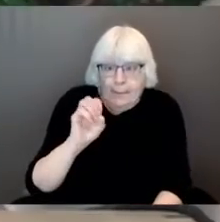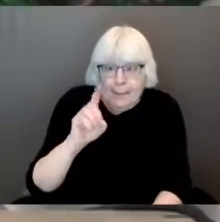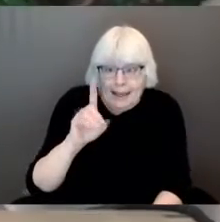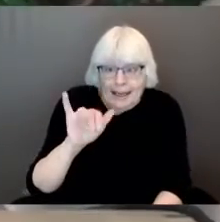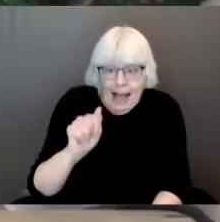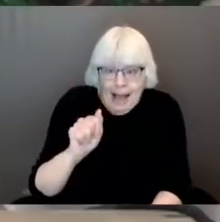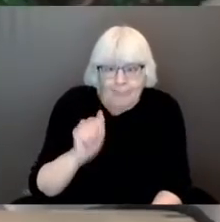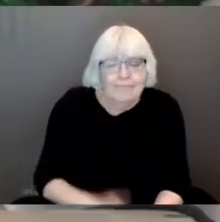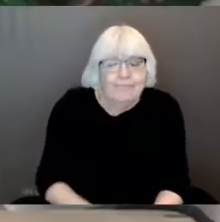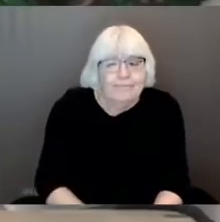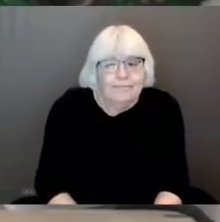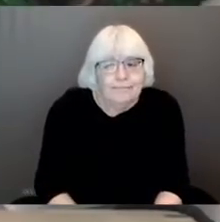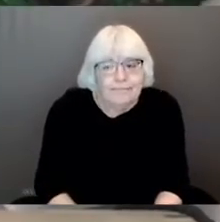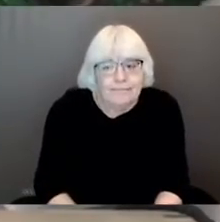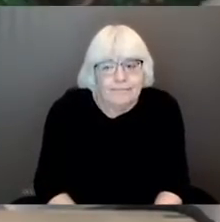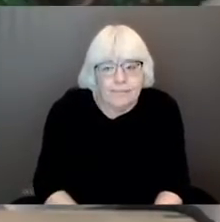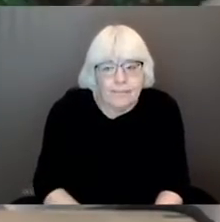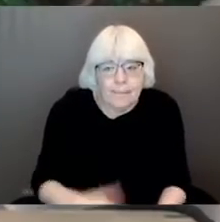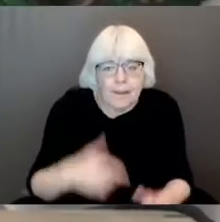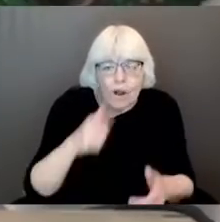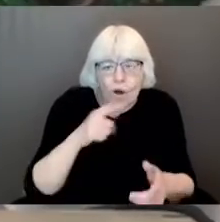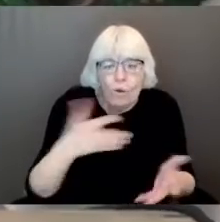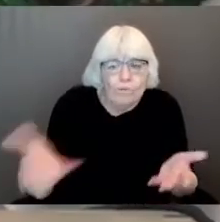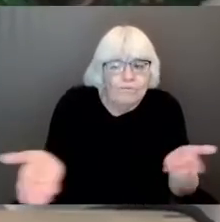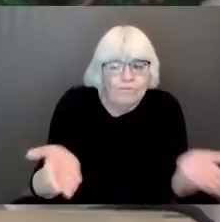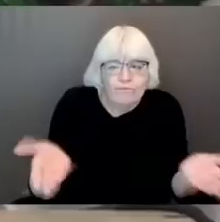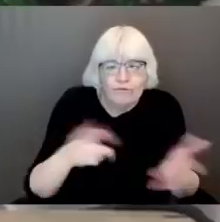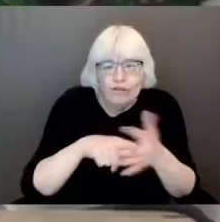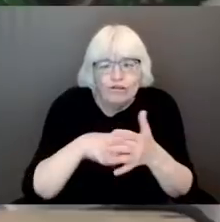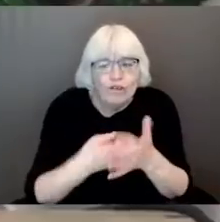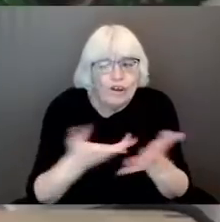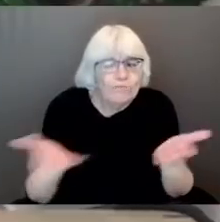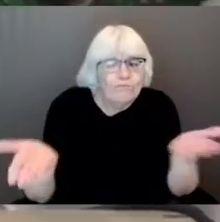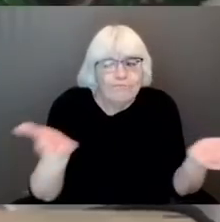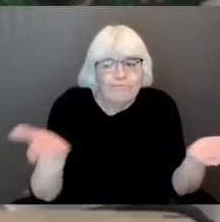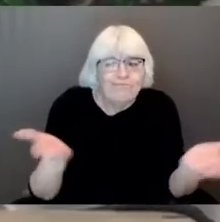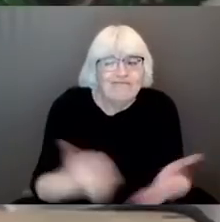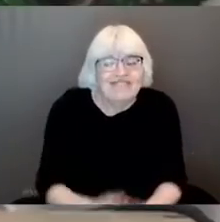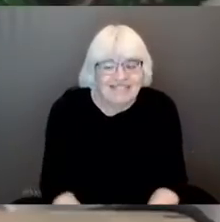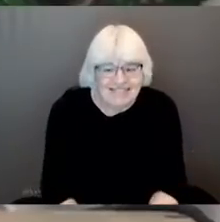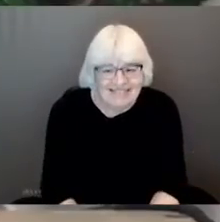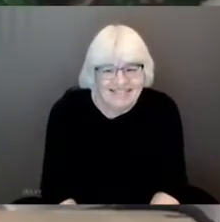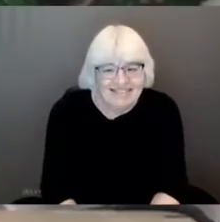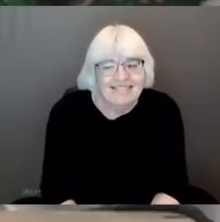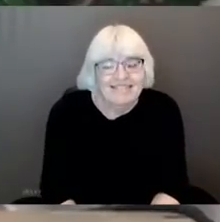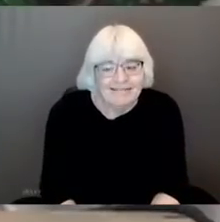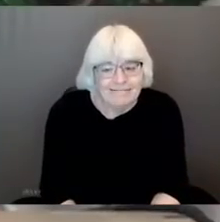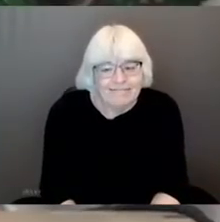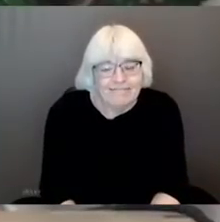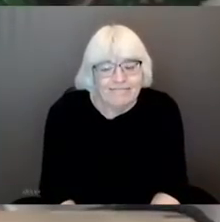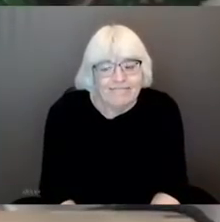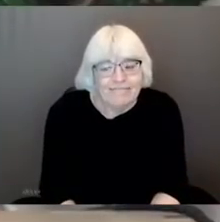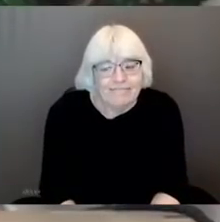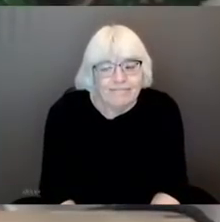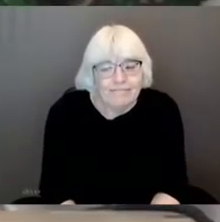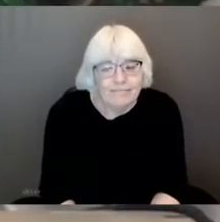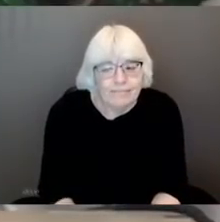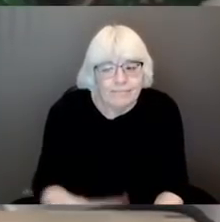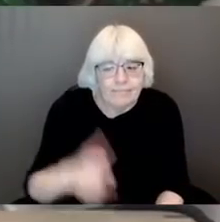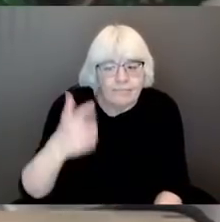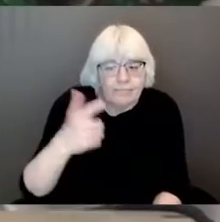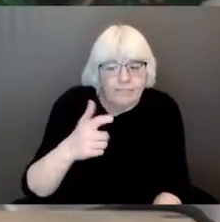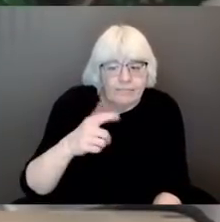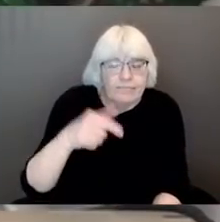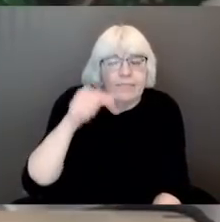did I start with last time? You first, so maybe. Okay. Well, we start with me this now time. we'll start with Dave Stewart from The Guardian. Thank you, Premier